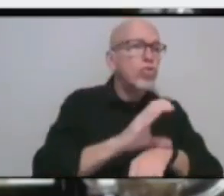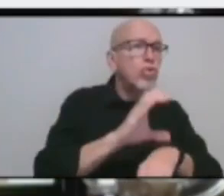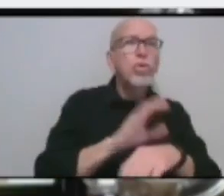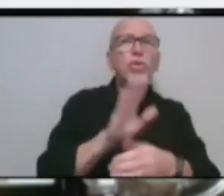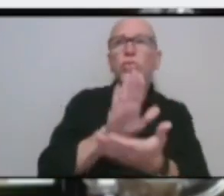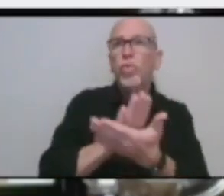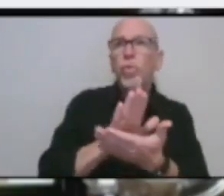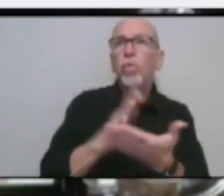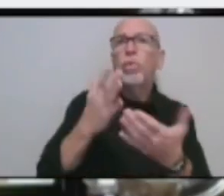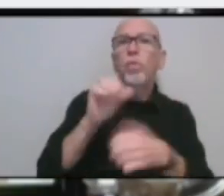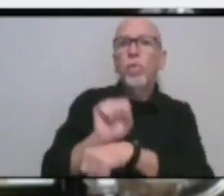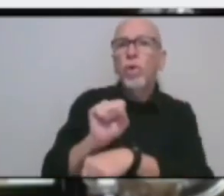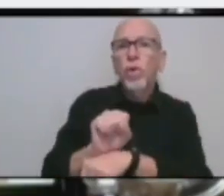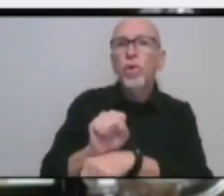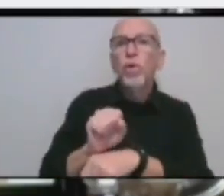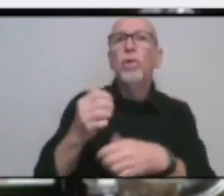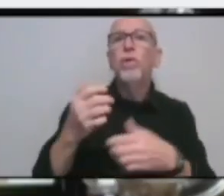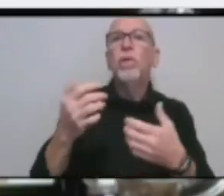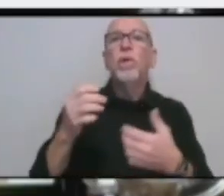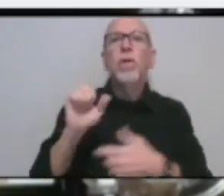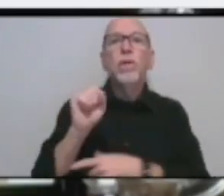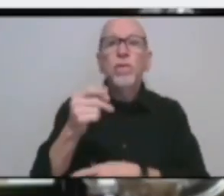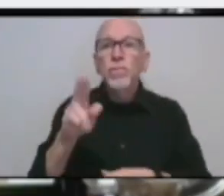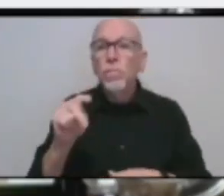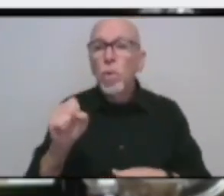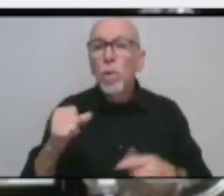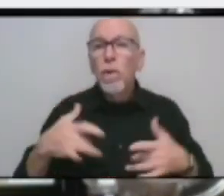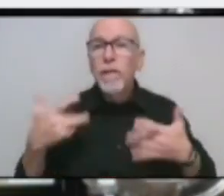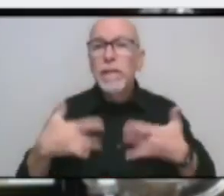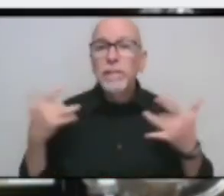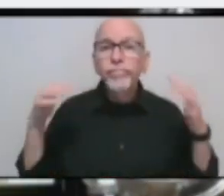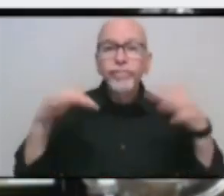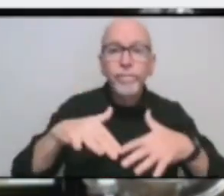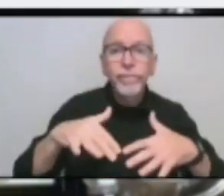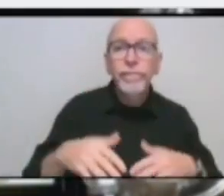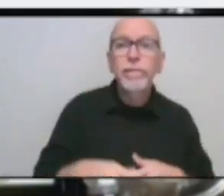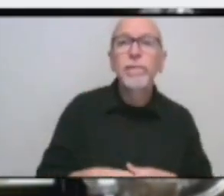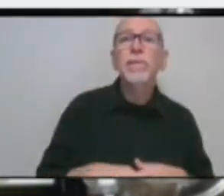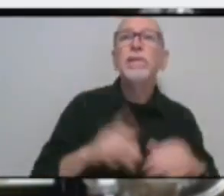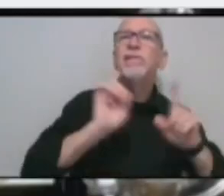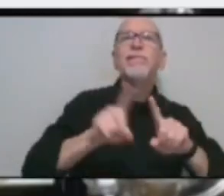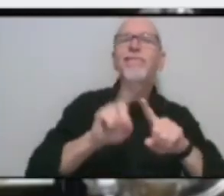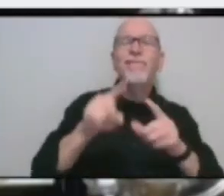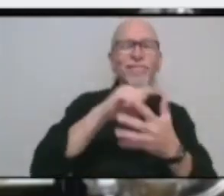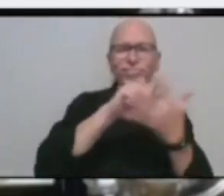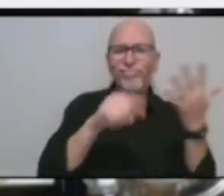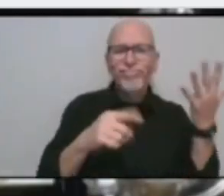work, at sporting events, all those